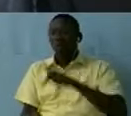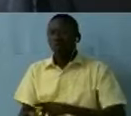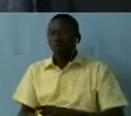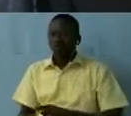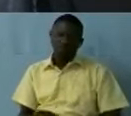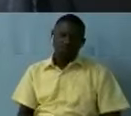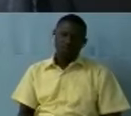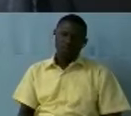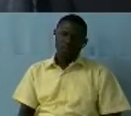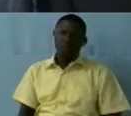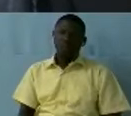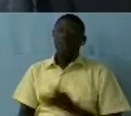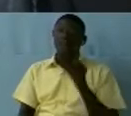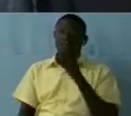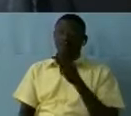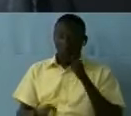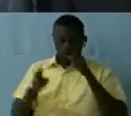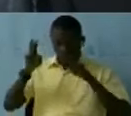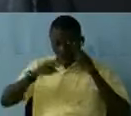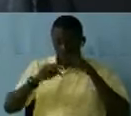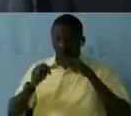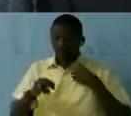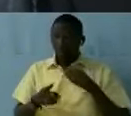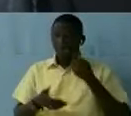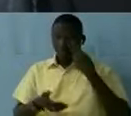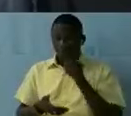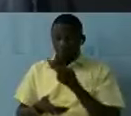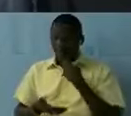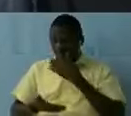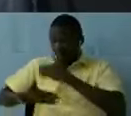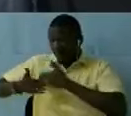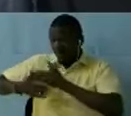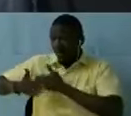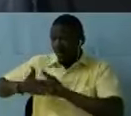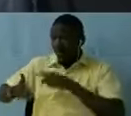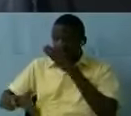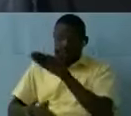24 kilo. If you would investigate, you'll find my file there. I am weighing